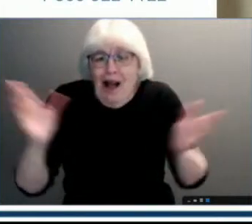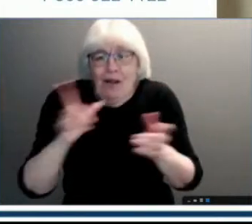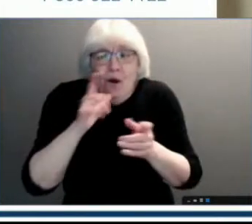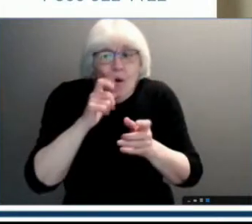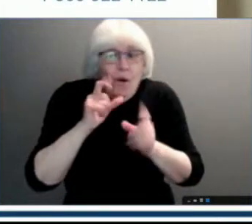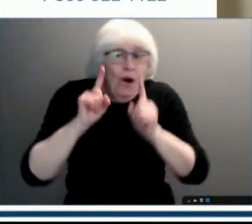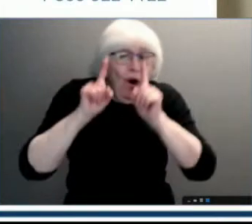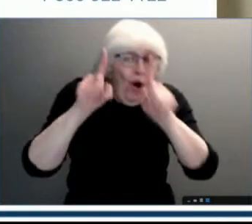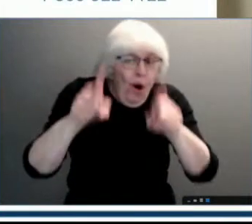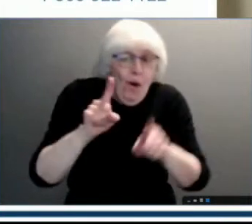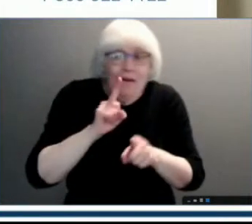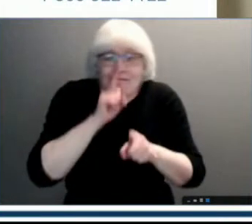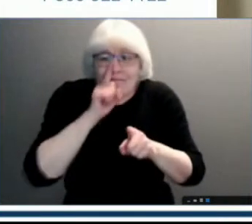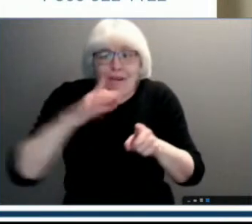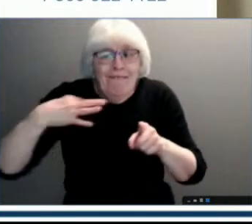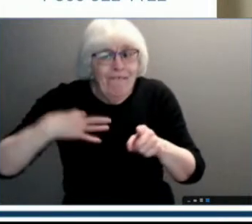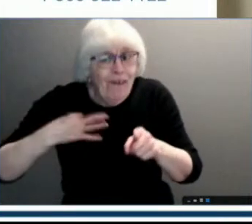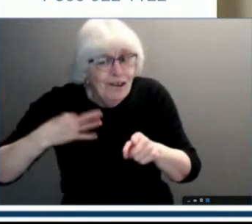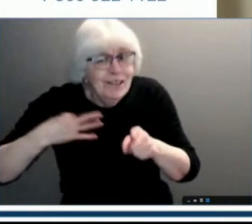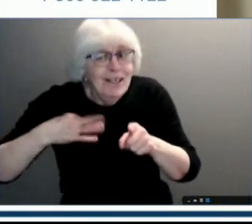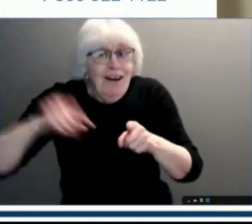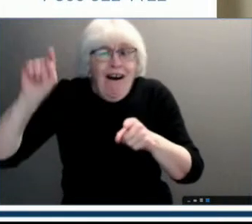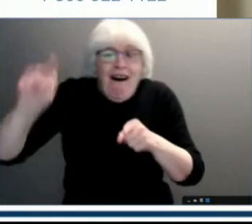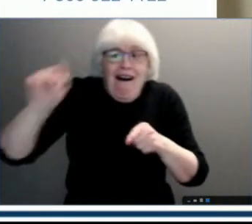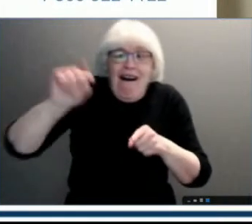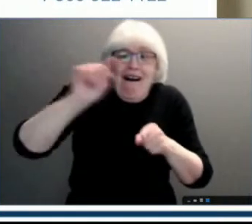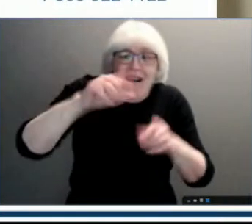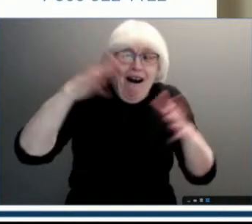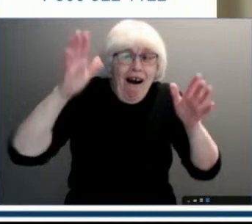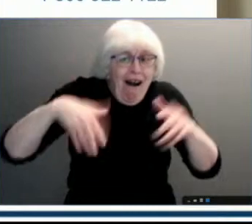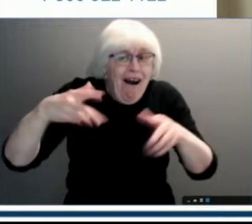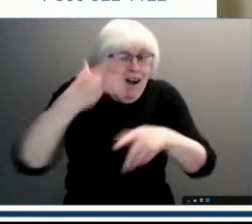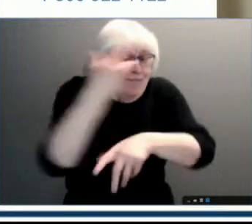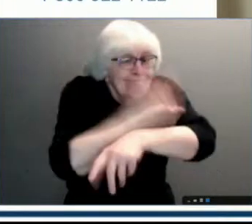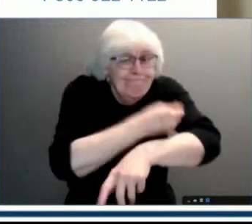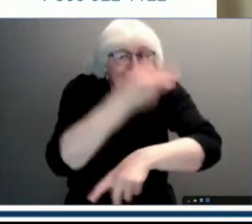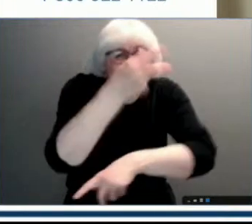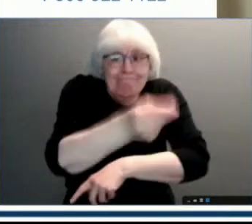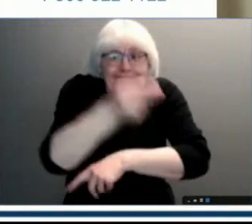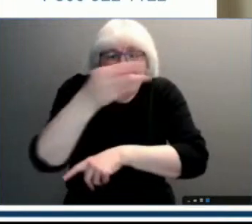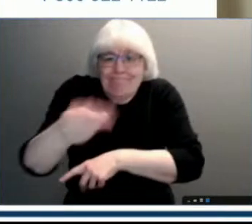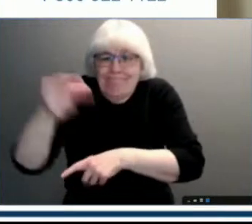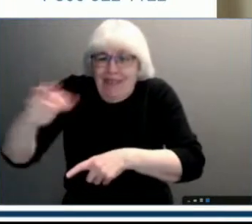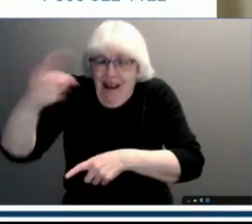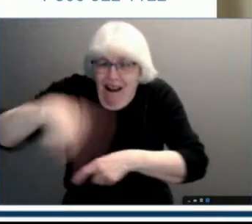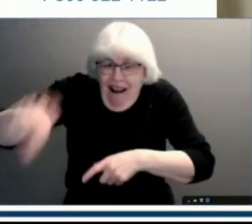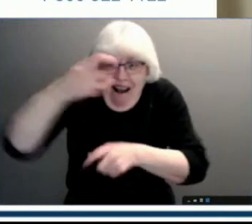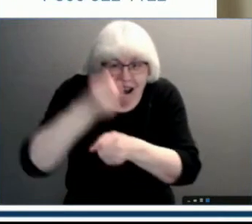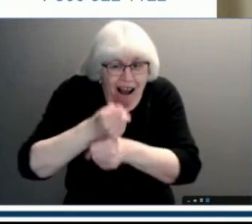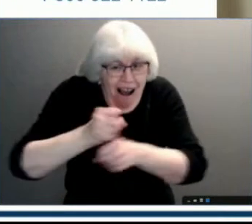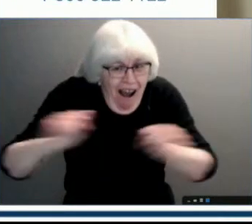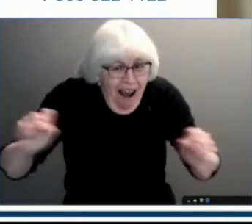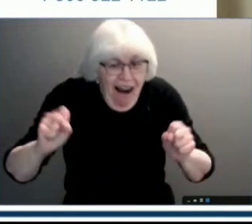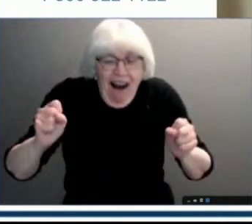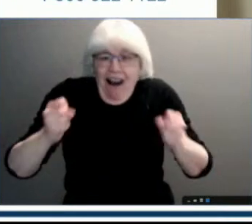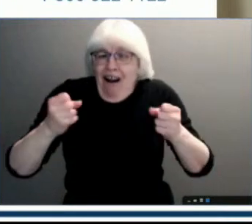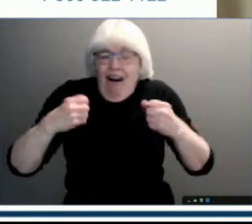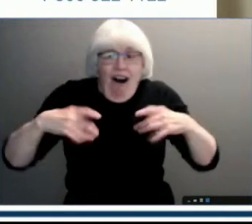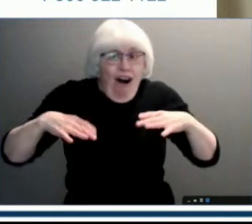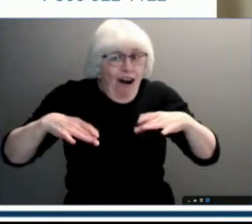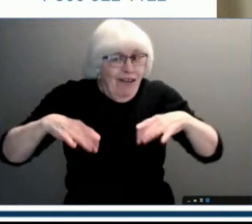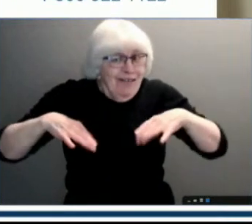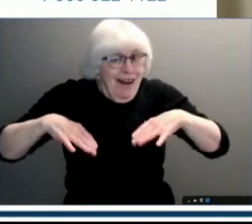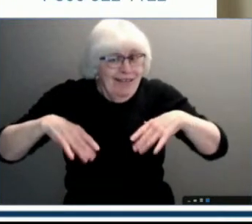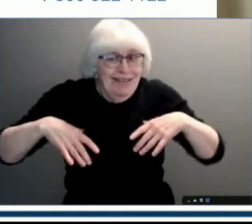everyone across the healthcare system and in between. Many of them did not get any time off over these holidays, and I want to recognize them and I want to thank